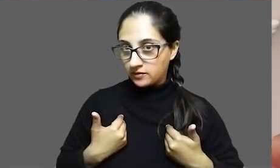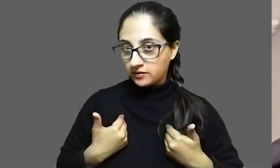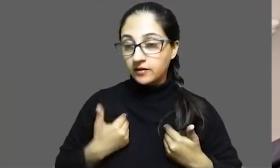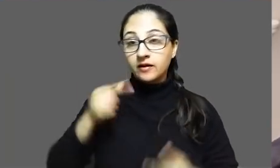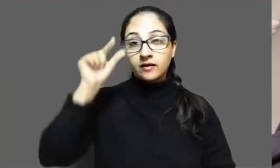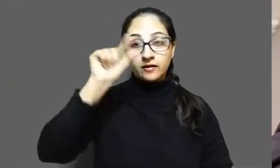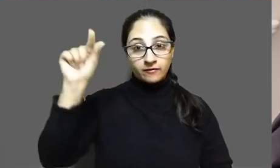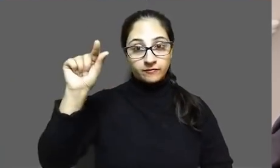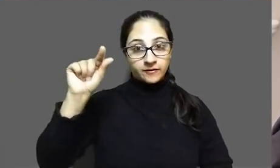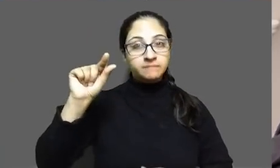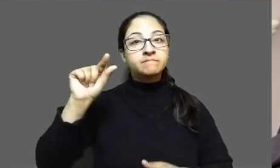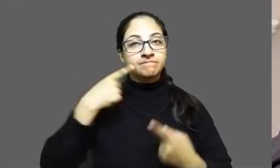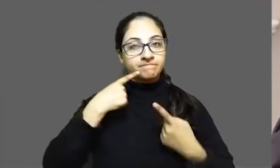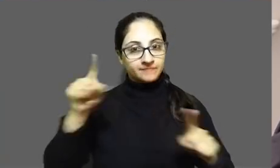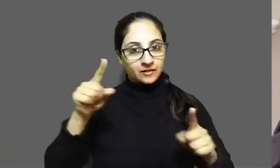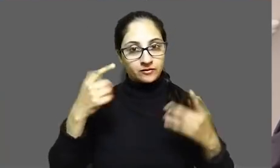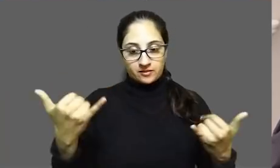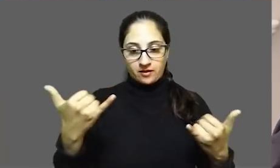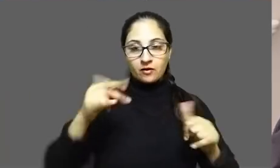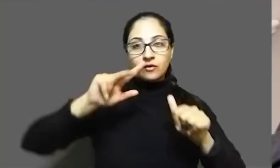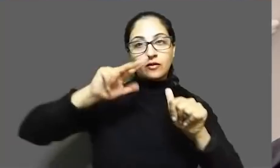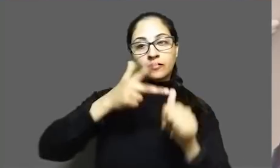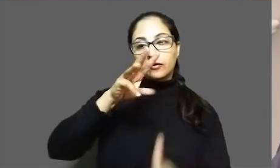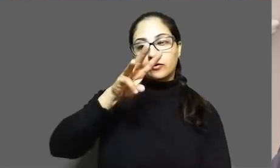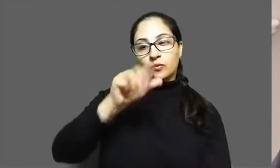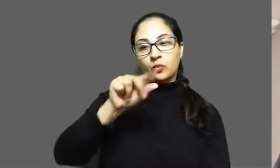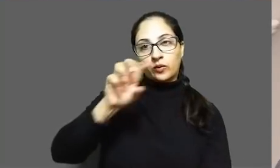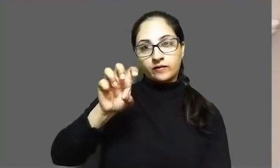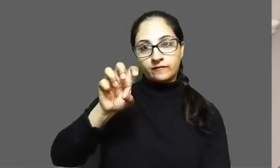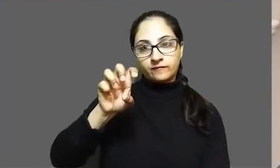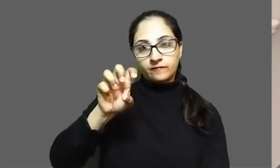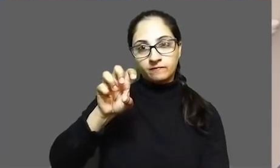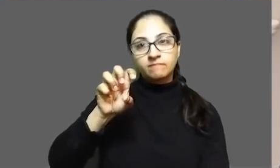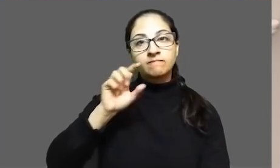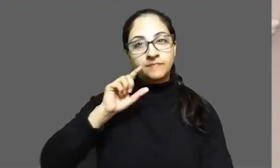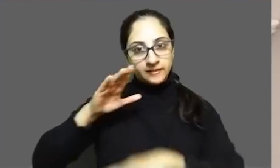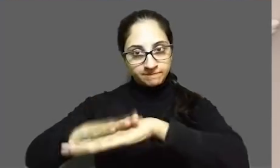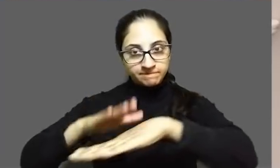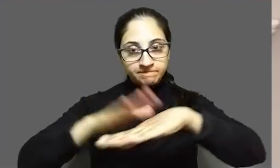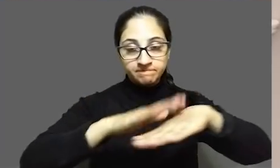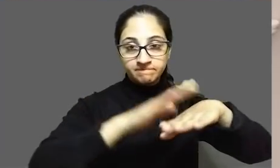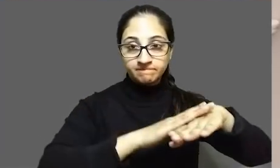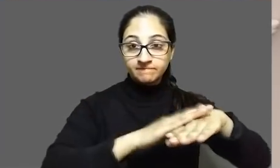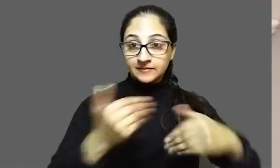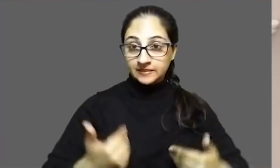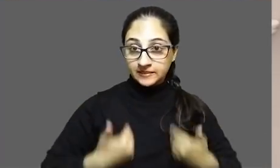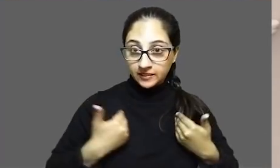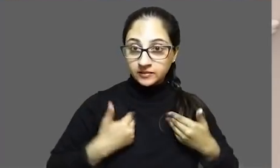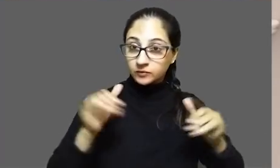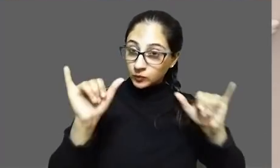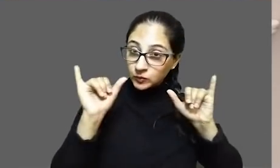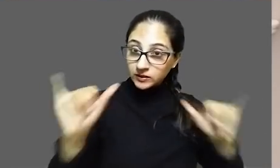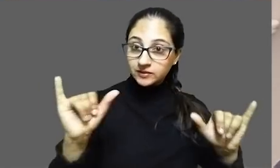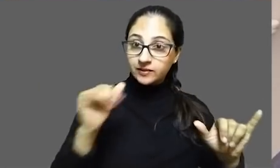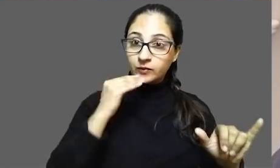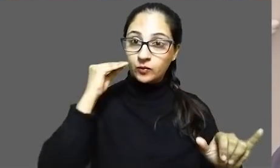a serious third wave of the pandemic, and the government has appealed to younger people to stay at home.